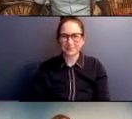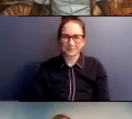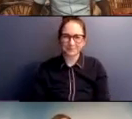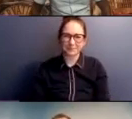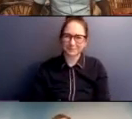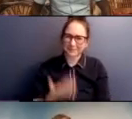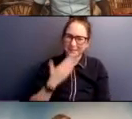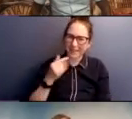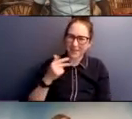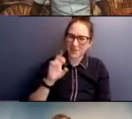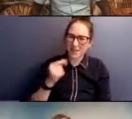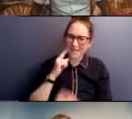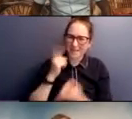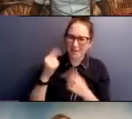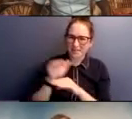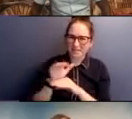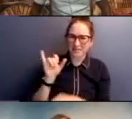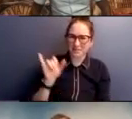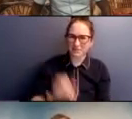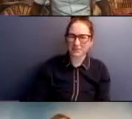Thank you, Greg, for coming out tonight.